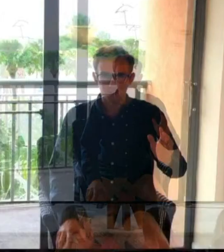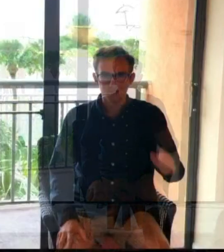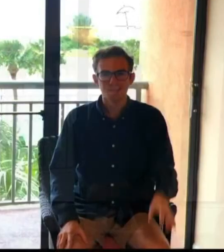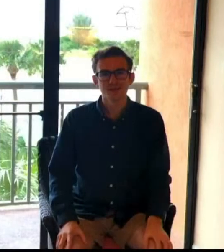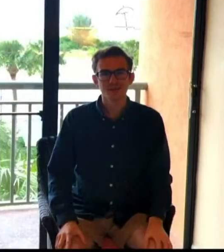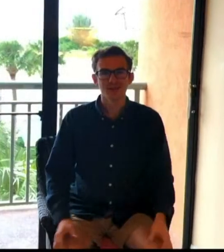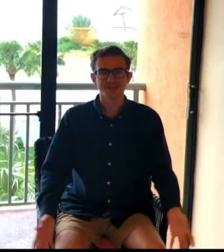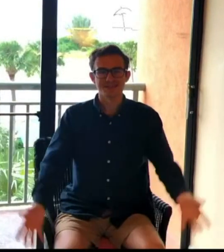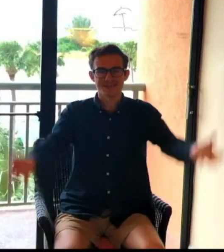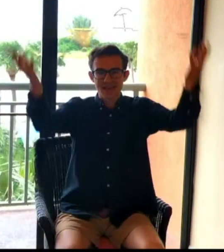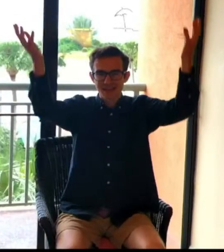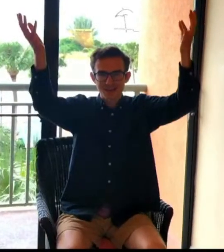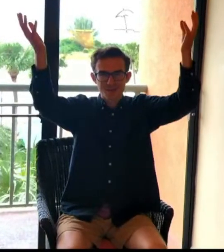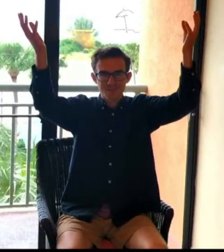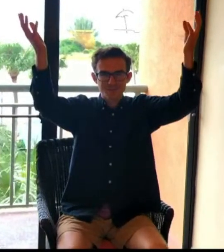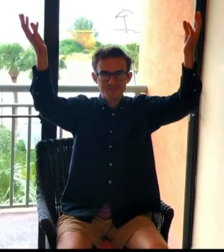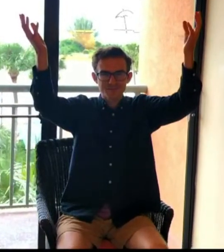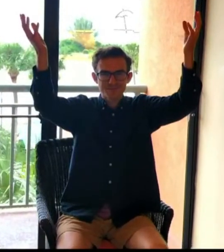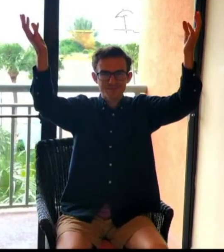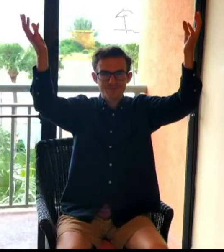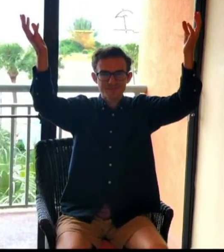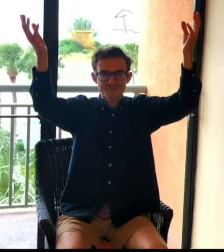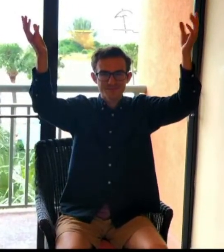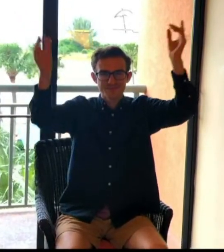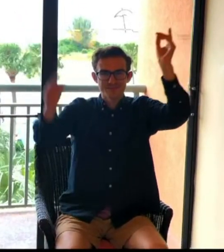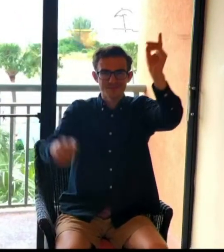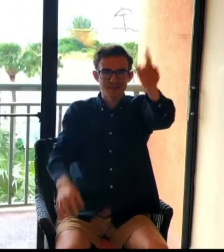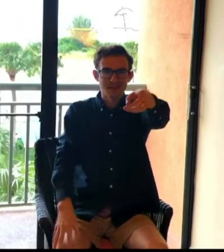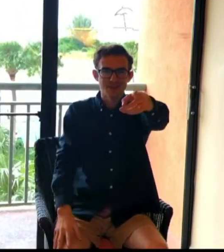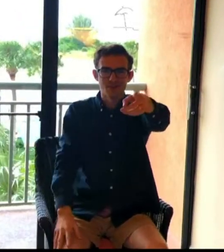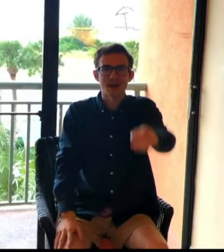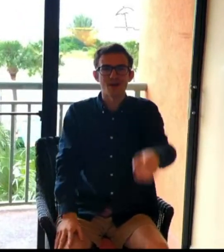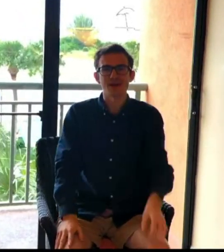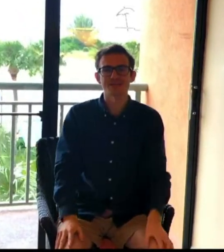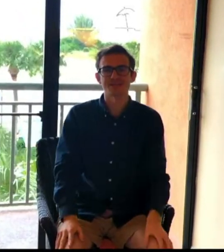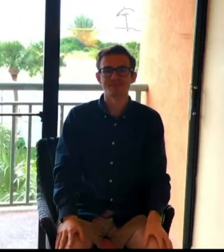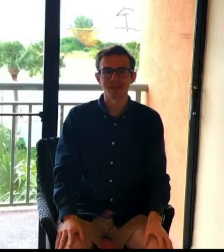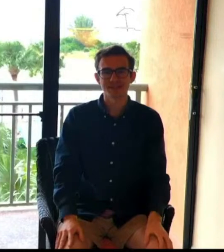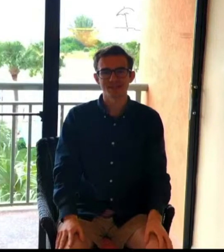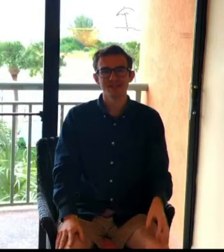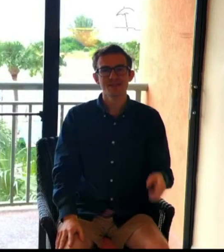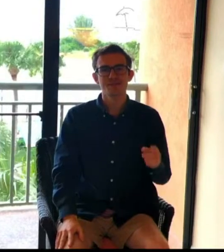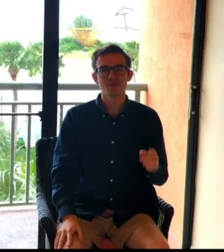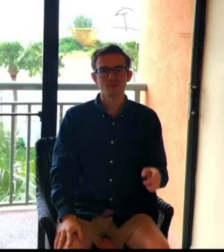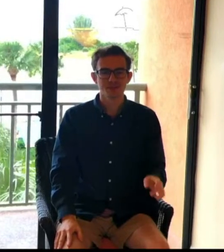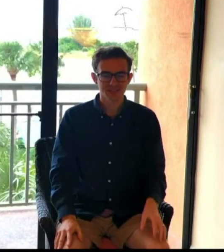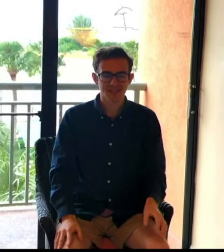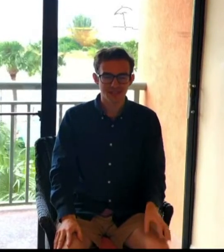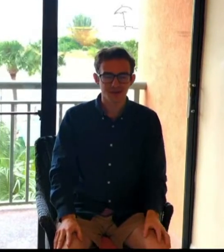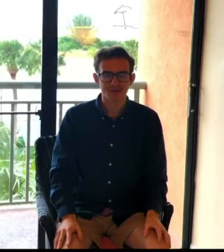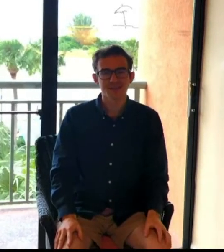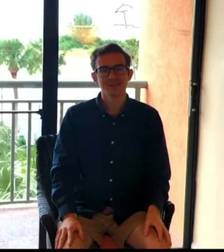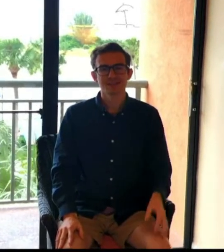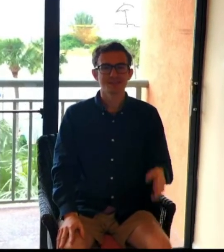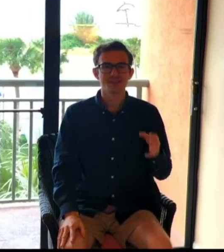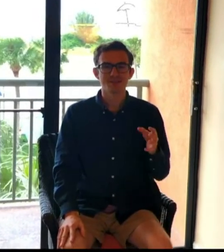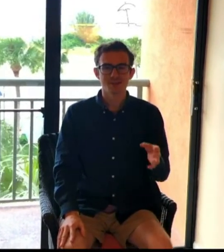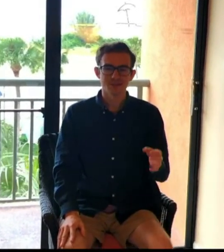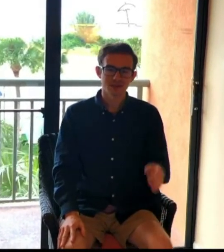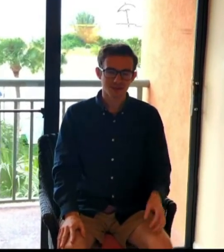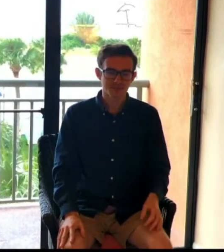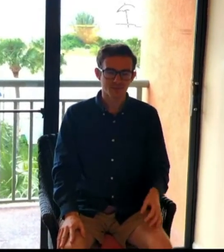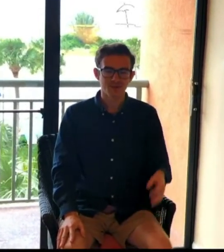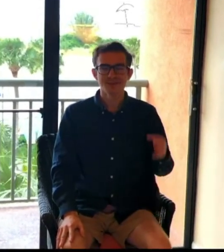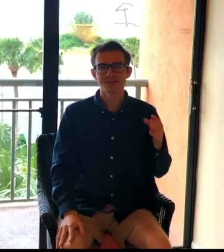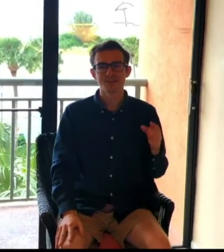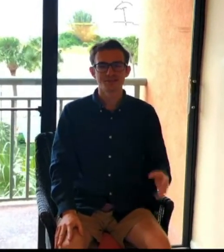Now, you guys can stand up, and you are now not dismissed, but you are sent out to declare